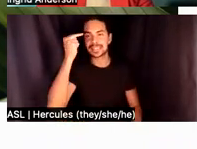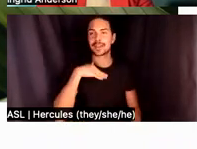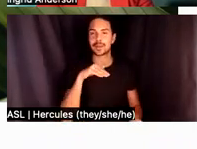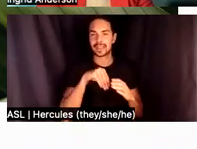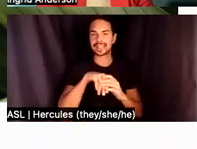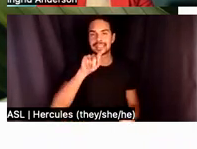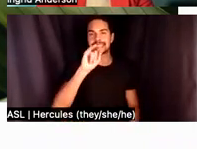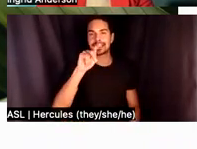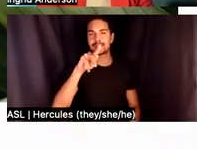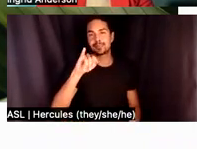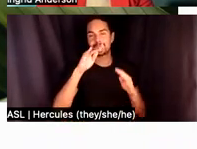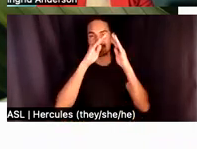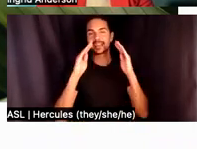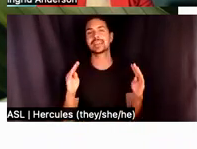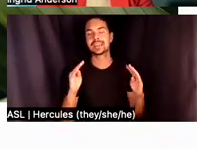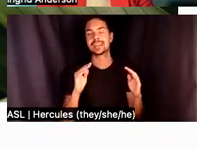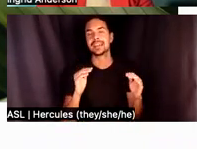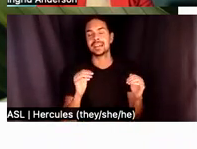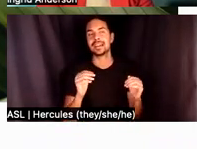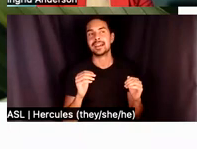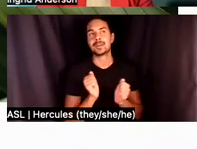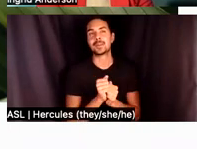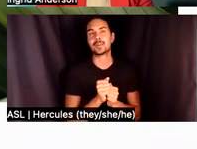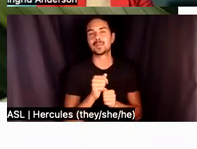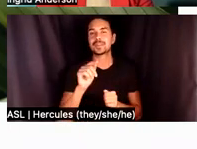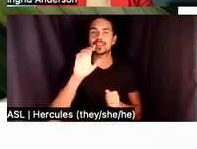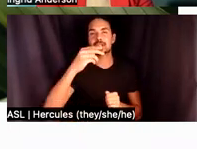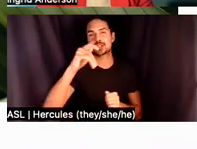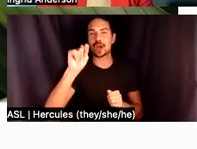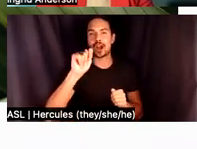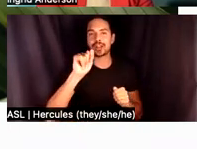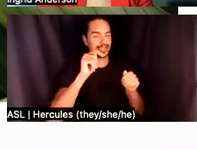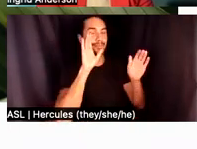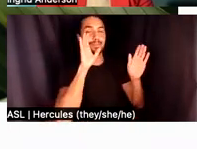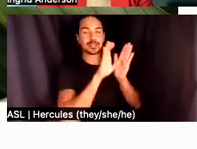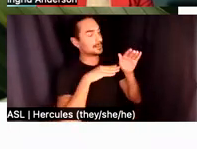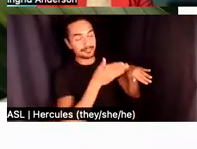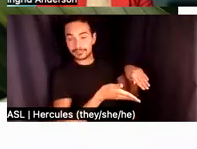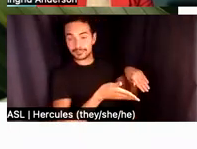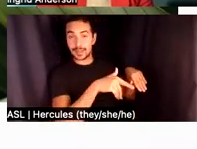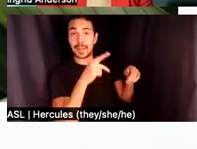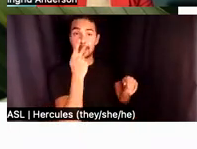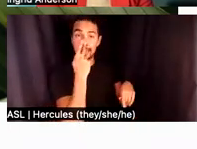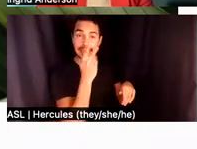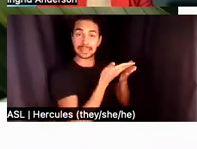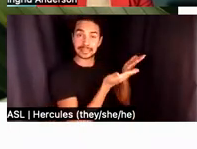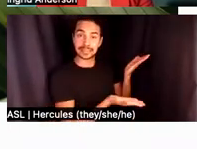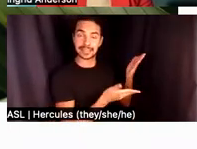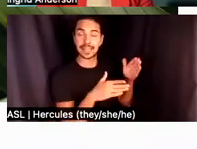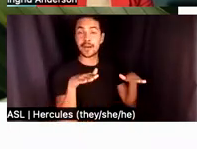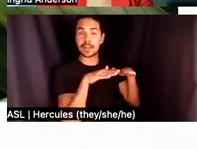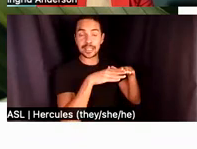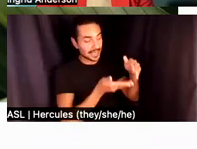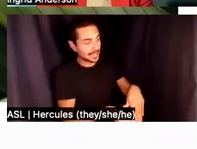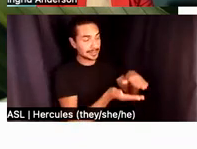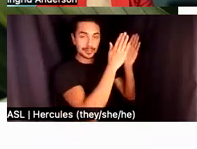like my like flip chart of like the vulva and the penis and stuff like that. And so like I